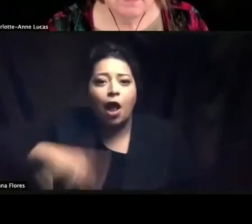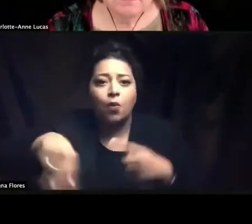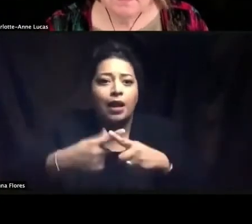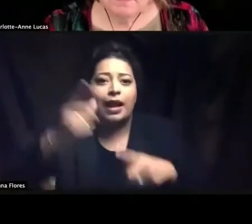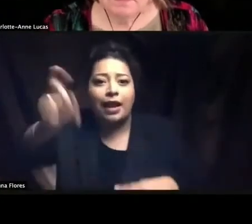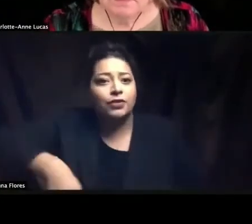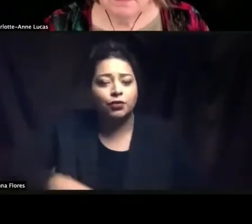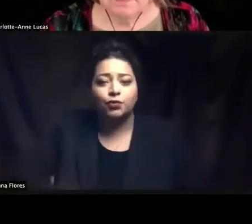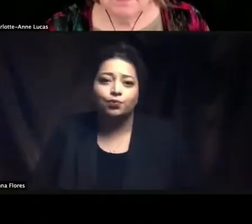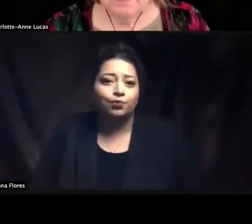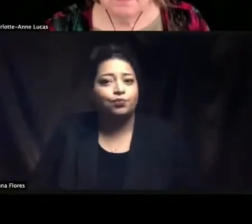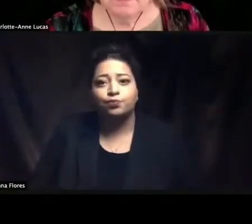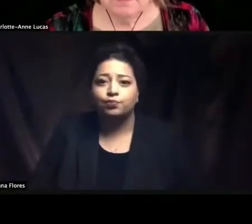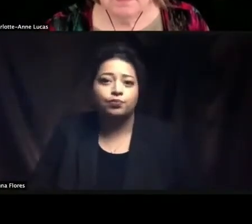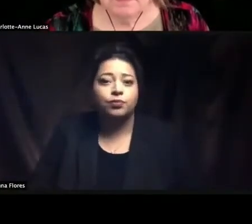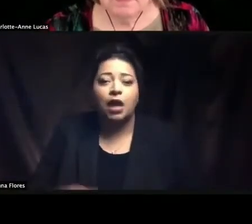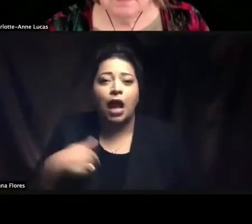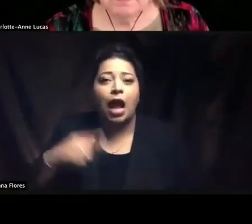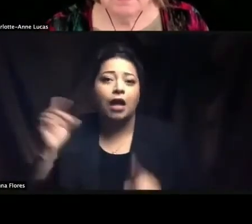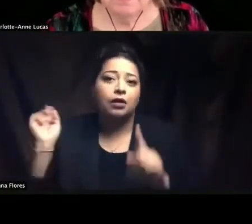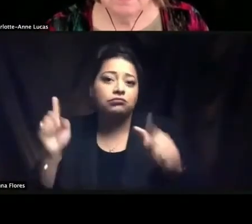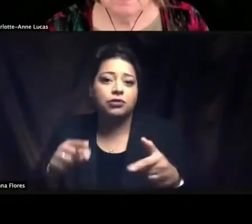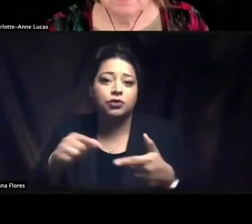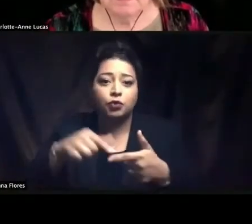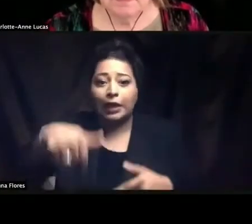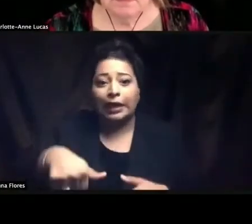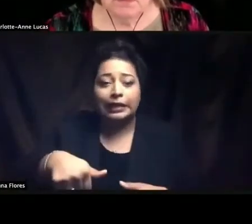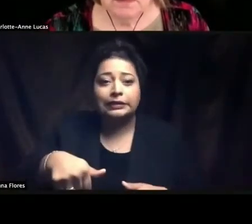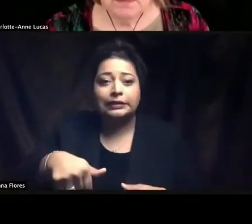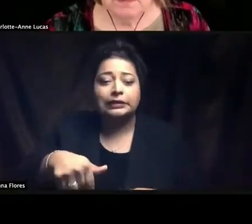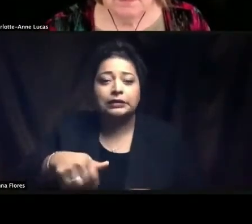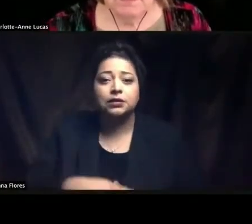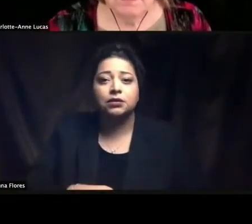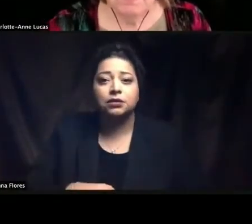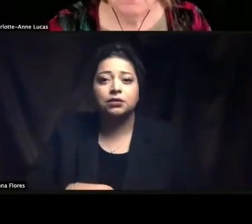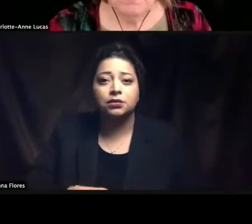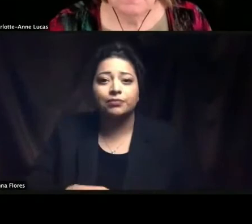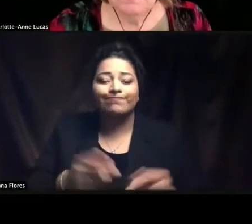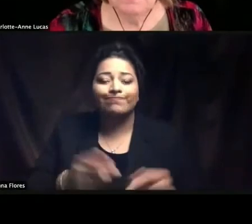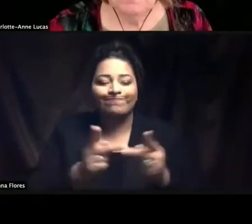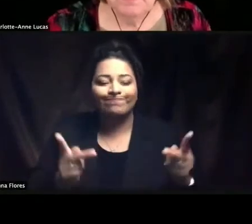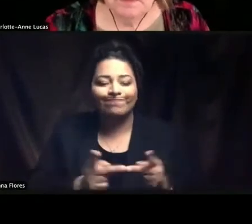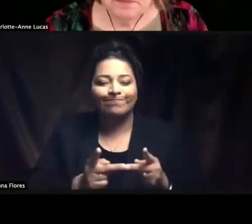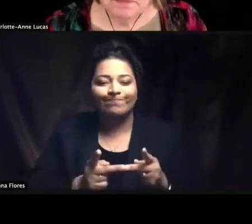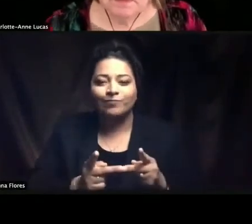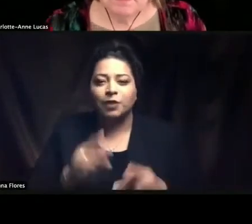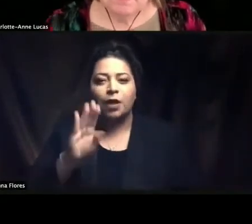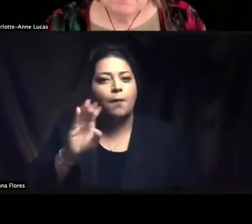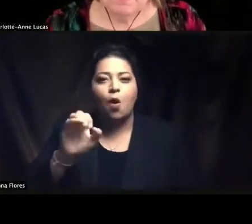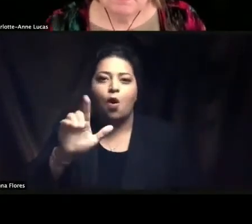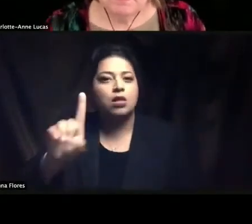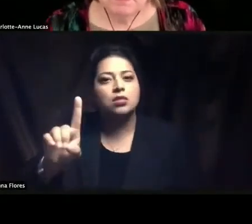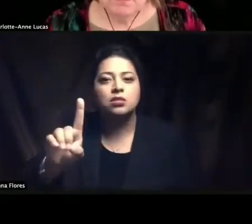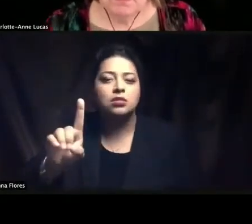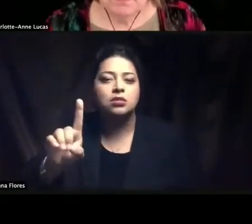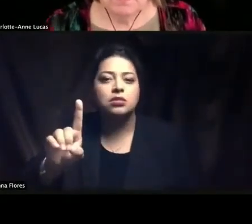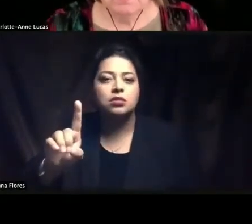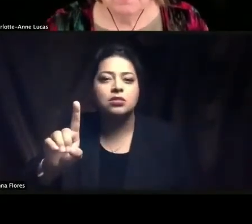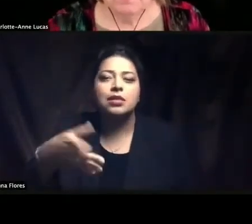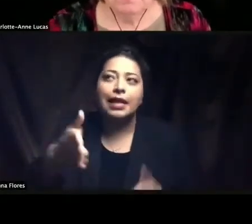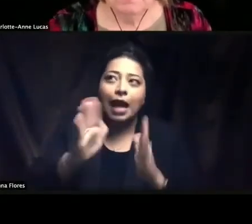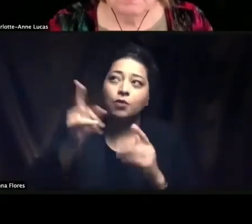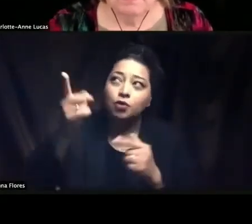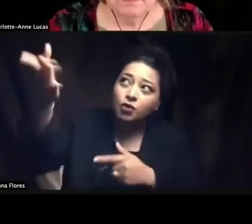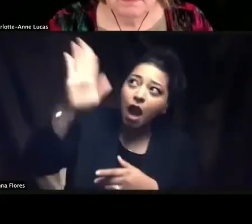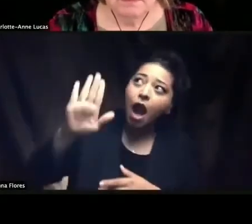necessary. I come to this position boldly, first accountable to God and